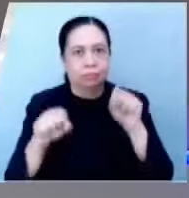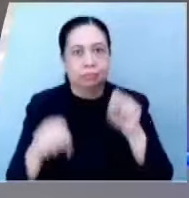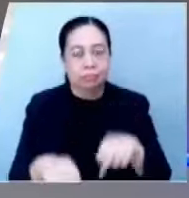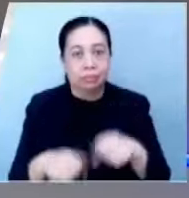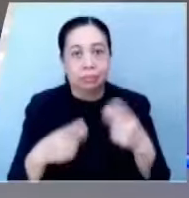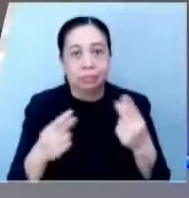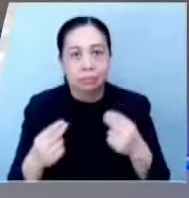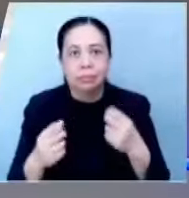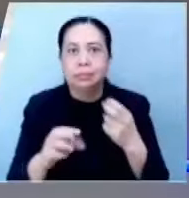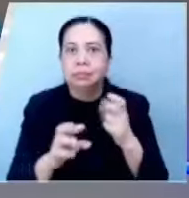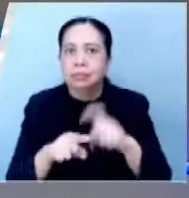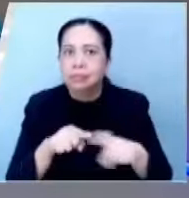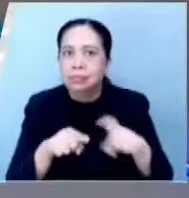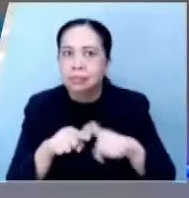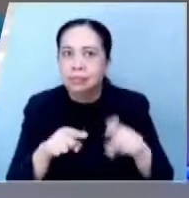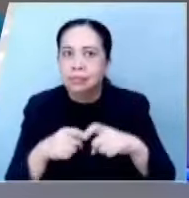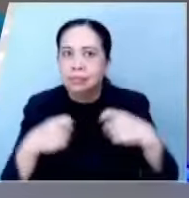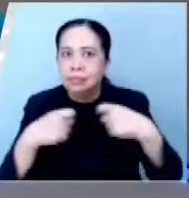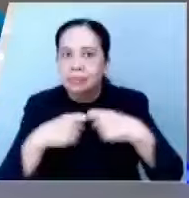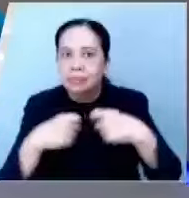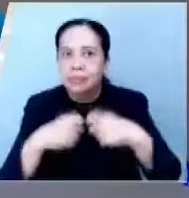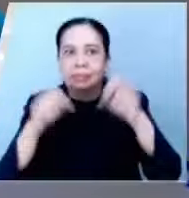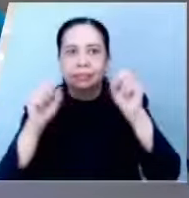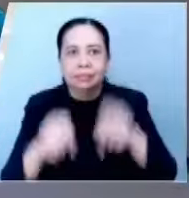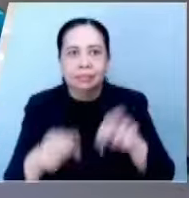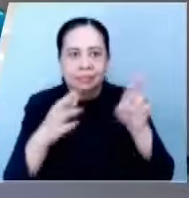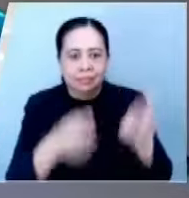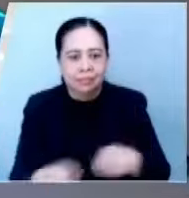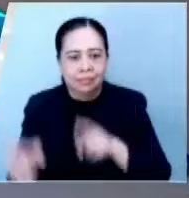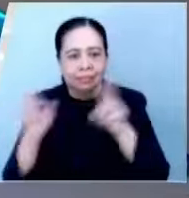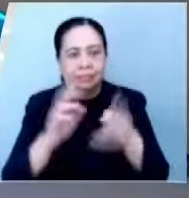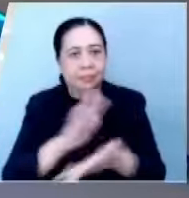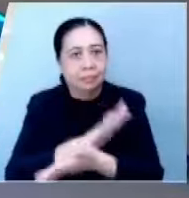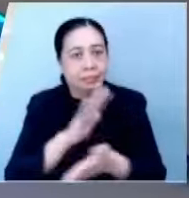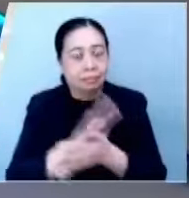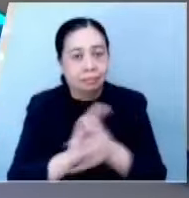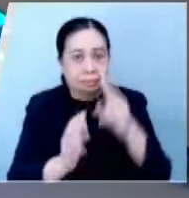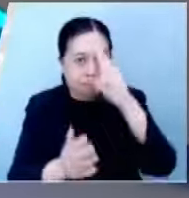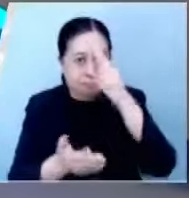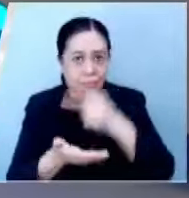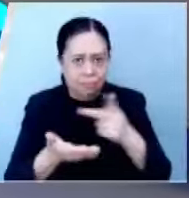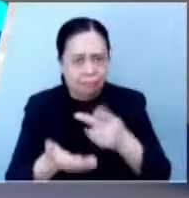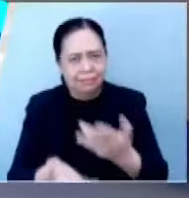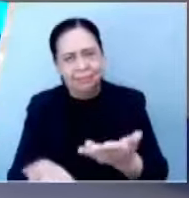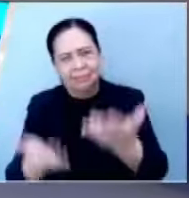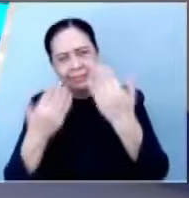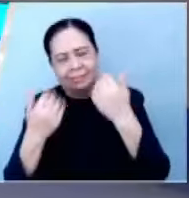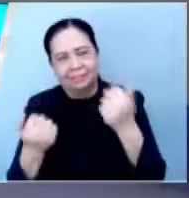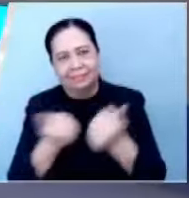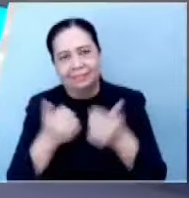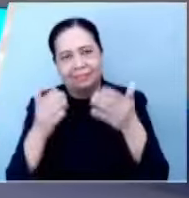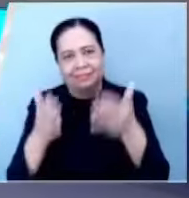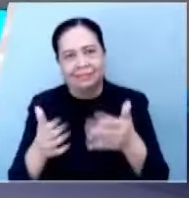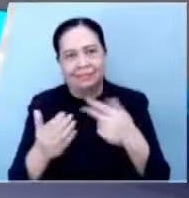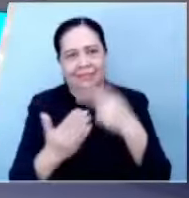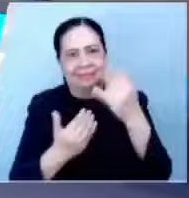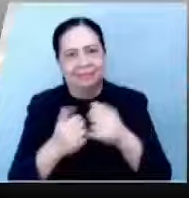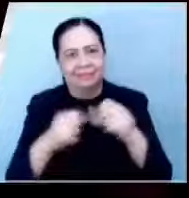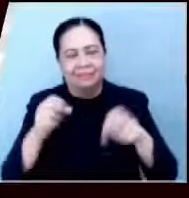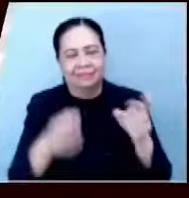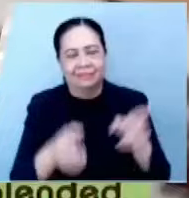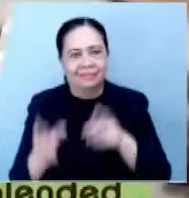kuryente. At pwede pang mag-recycle ng papel at lapis? Tara, let's change the game sa Project Cycle!